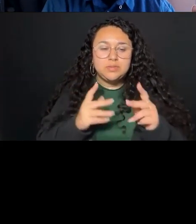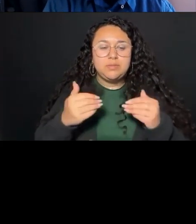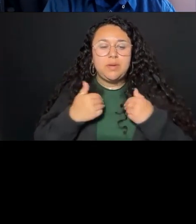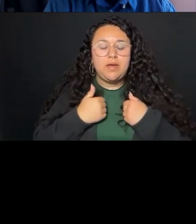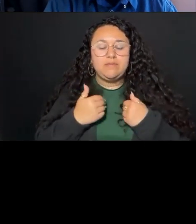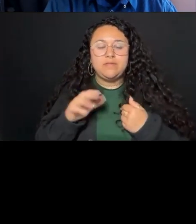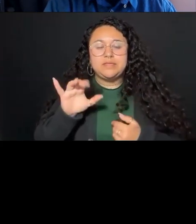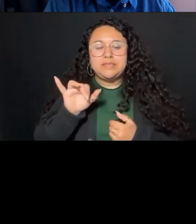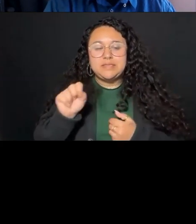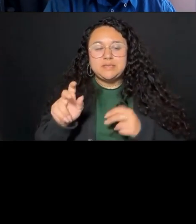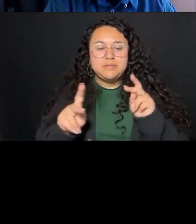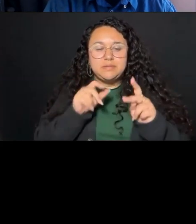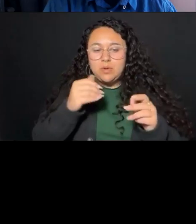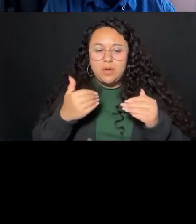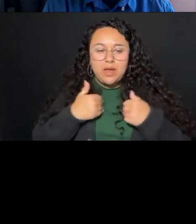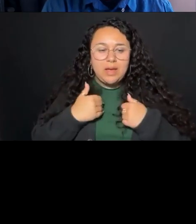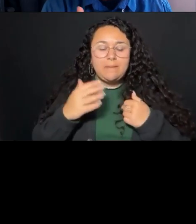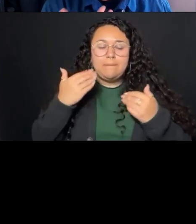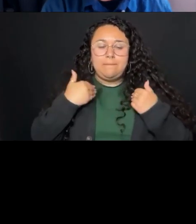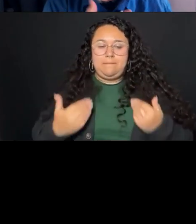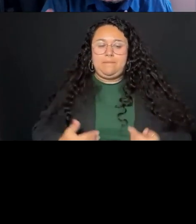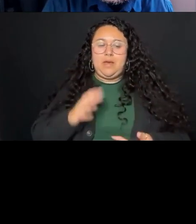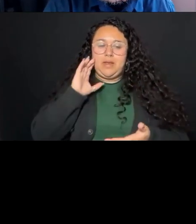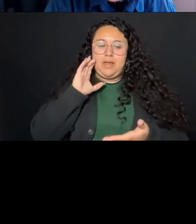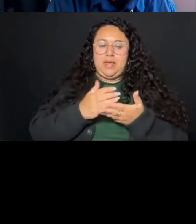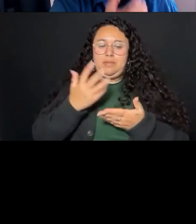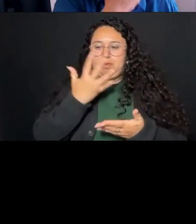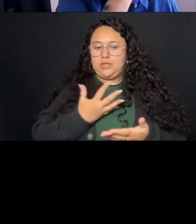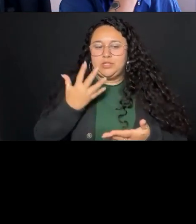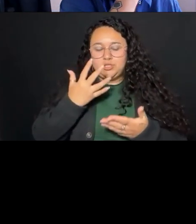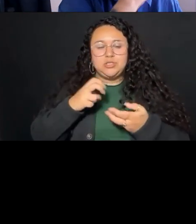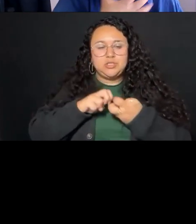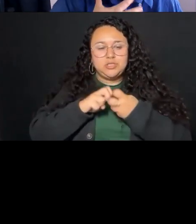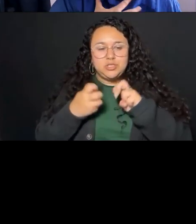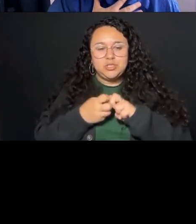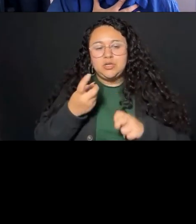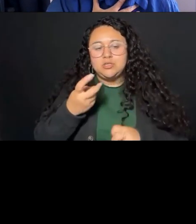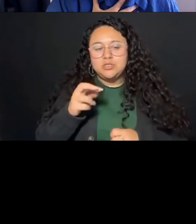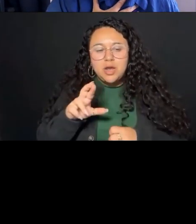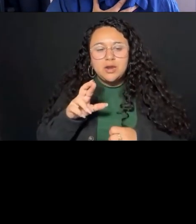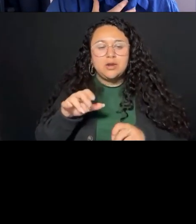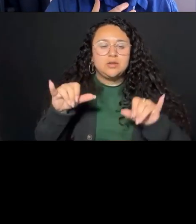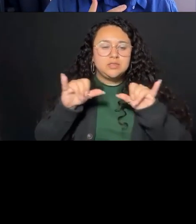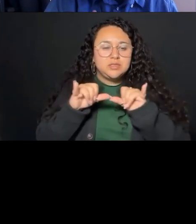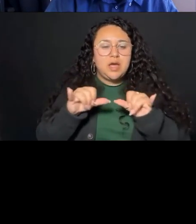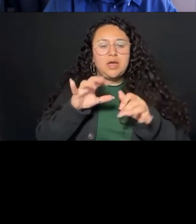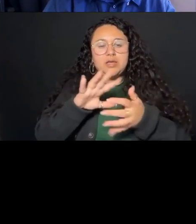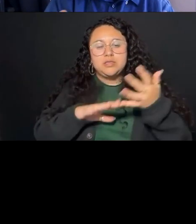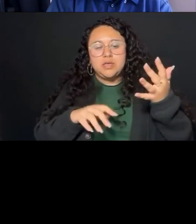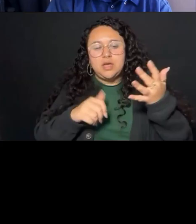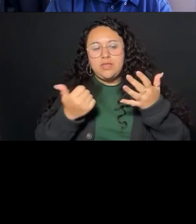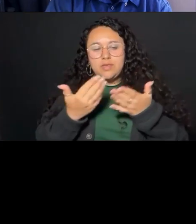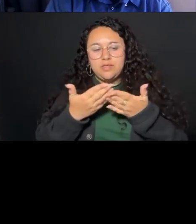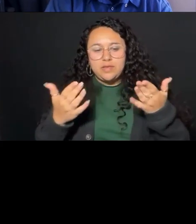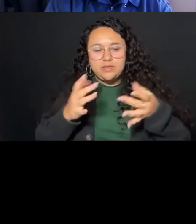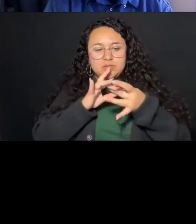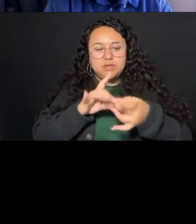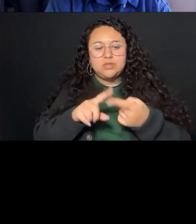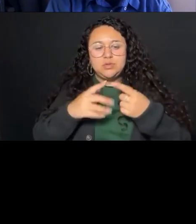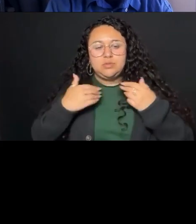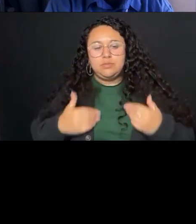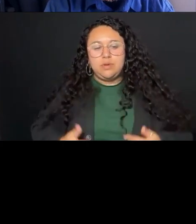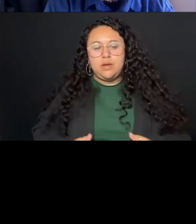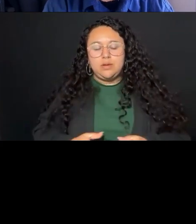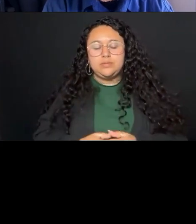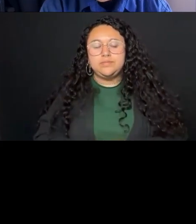issues, whether that's about gender or about size or about any number of things related to body, barriers to support,